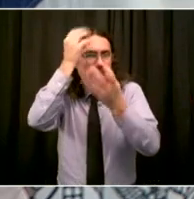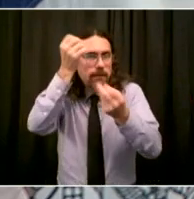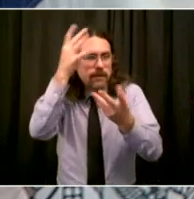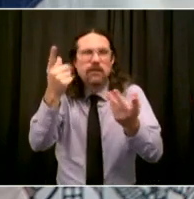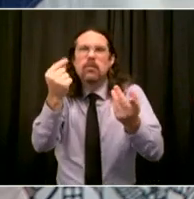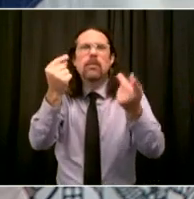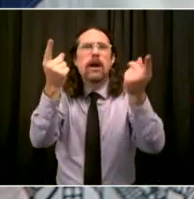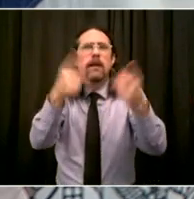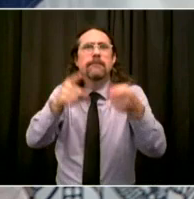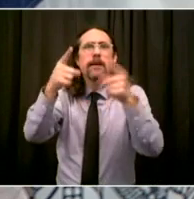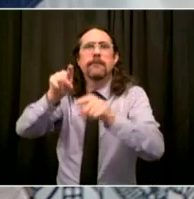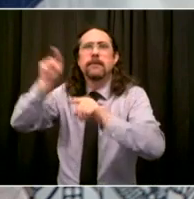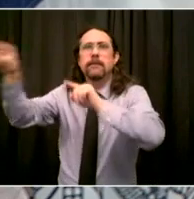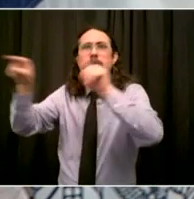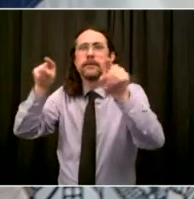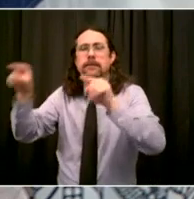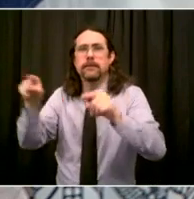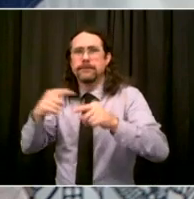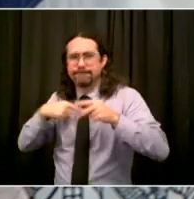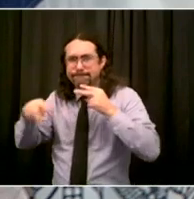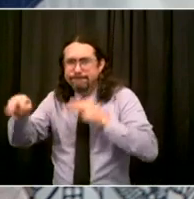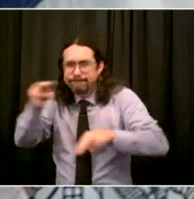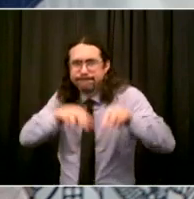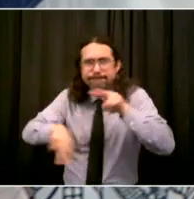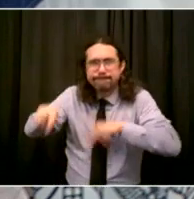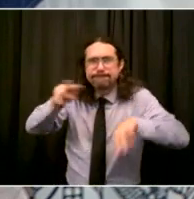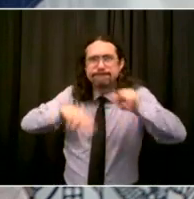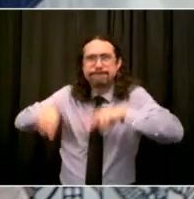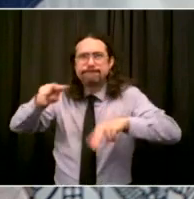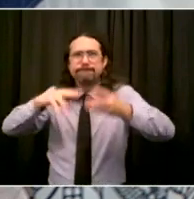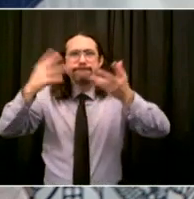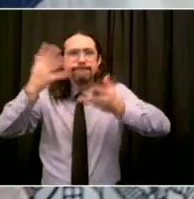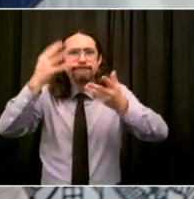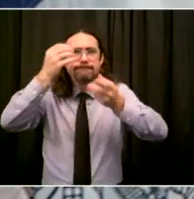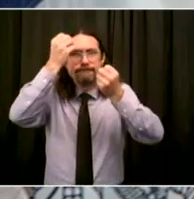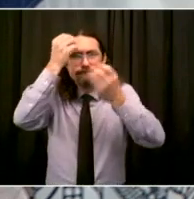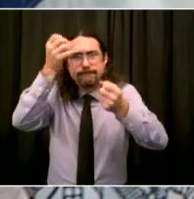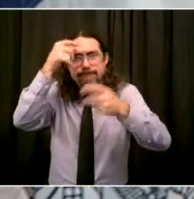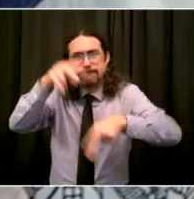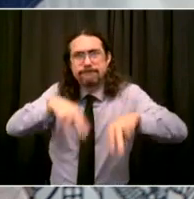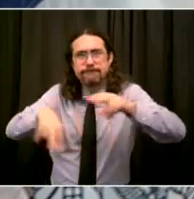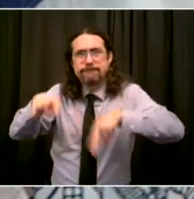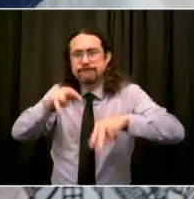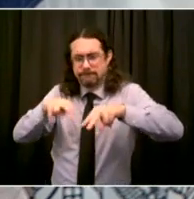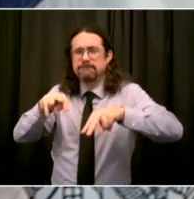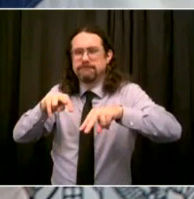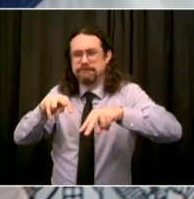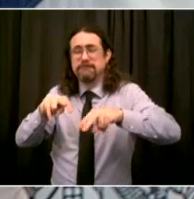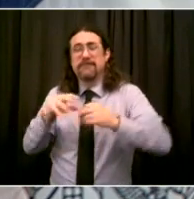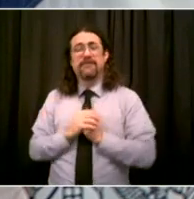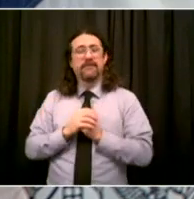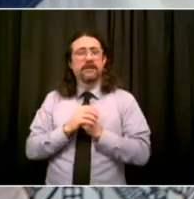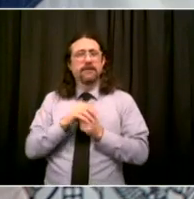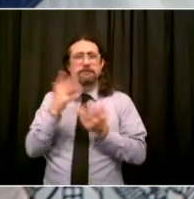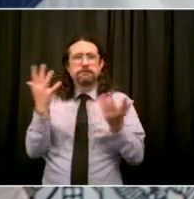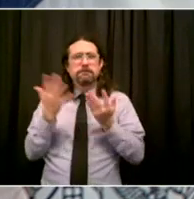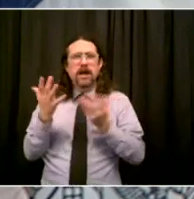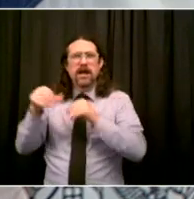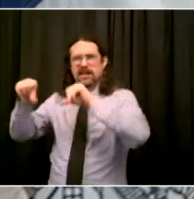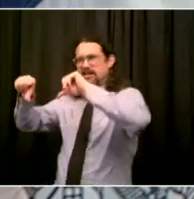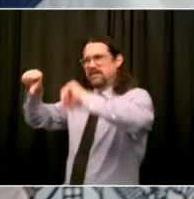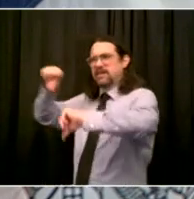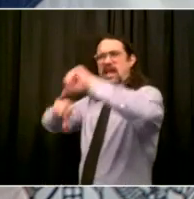the science, because it's really about keeping us safe and not letting a second wave in that would lead to huge restrictions on all of